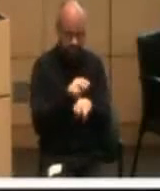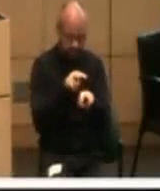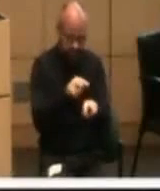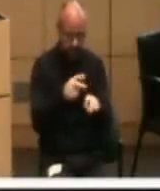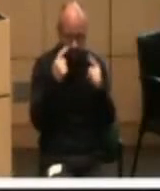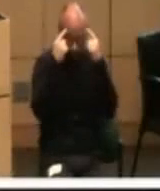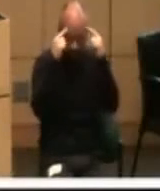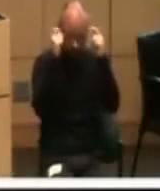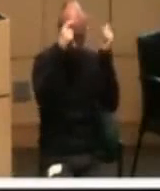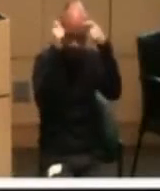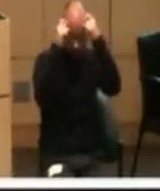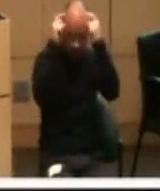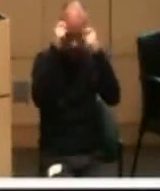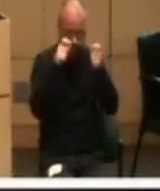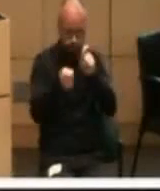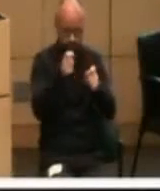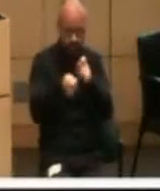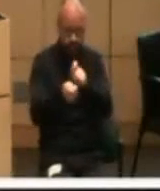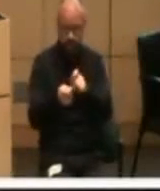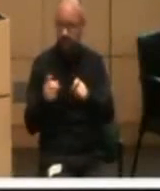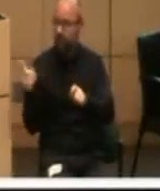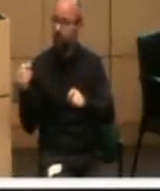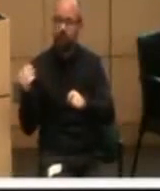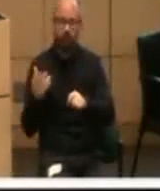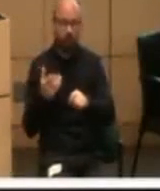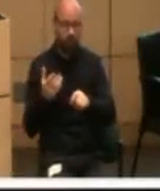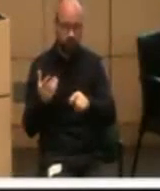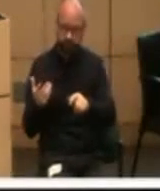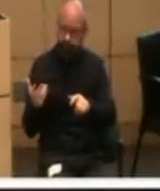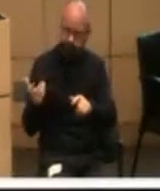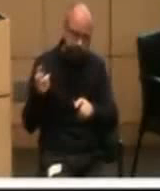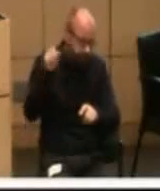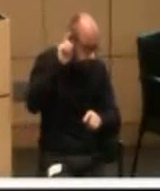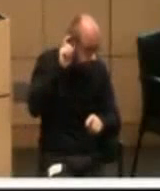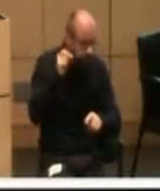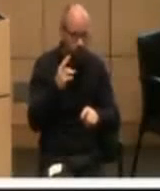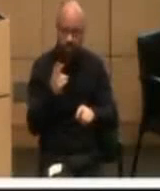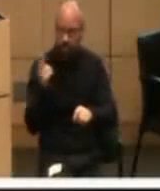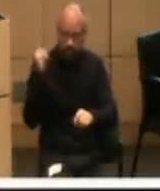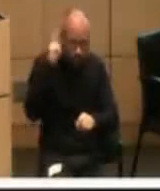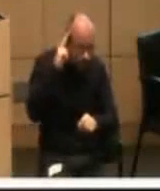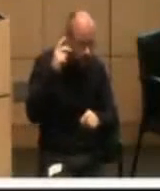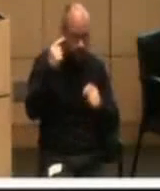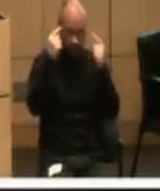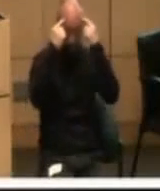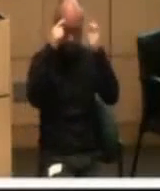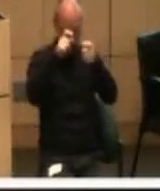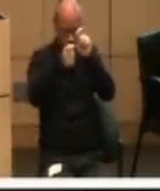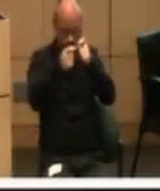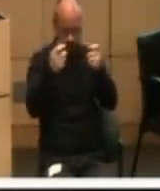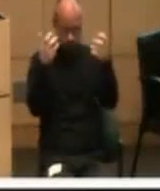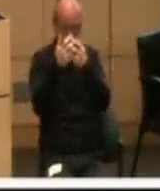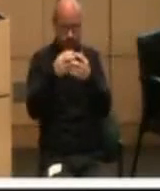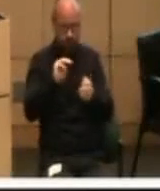time, especially with these interventions where there are implants and things. We're not there yet.